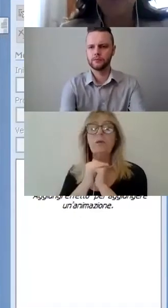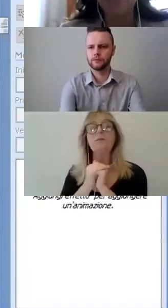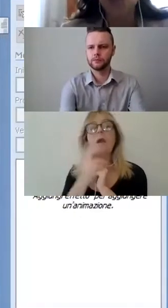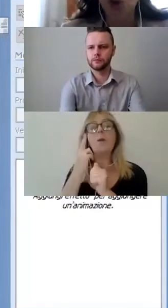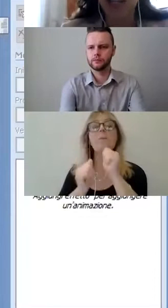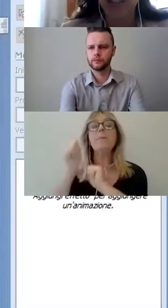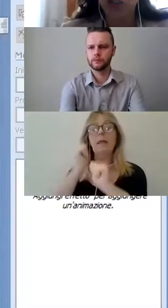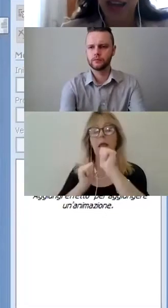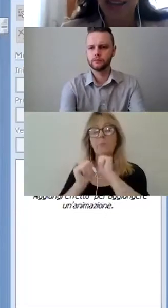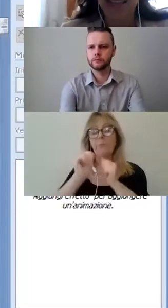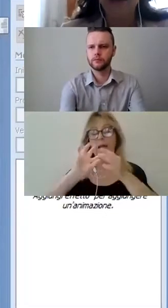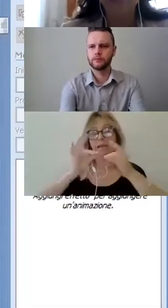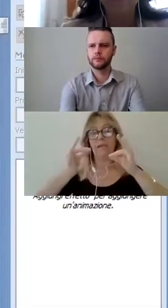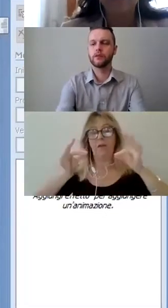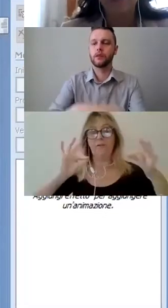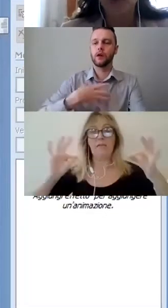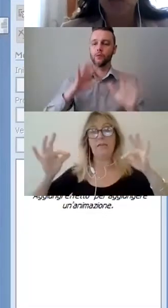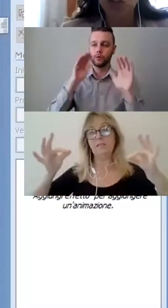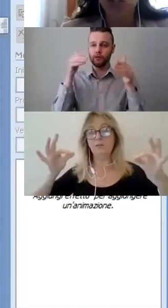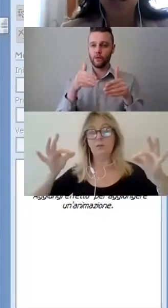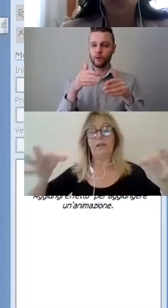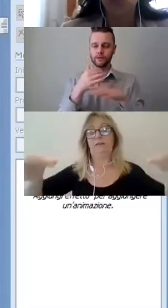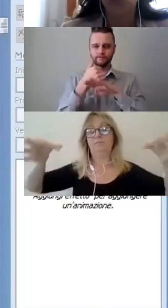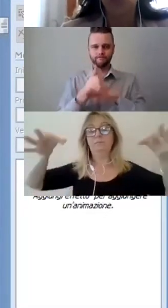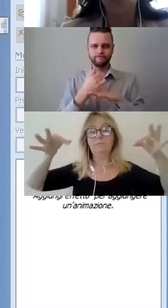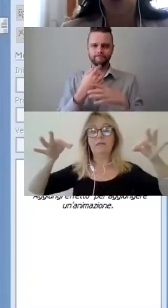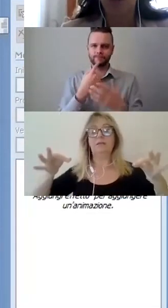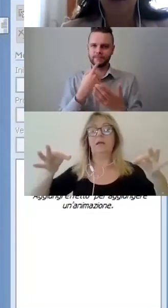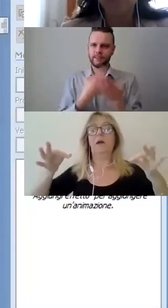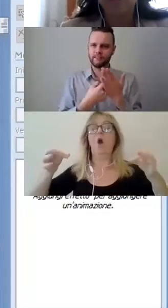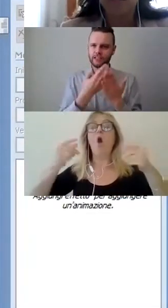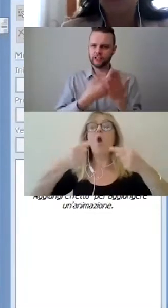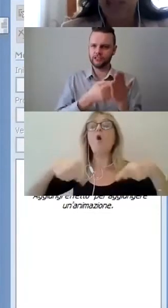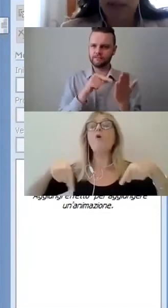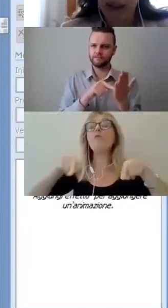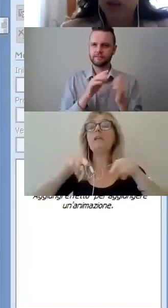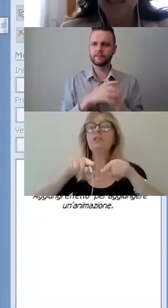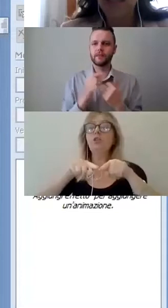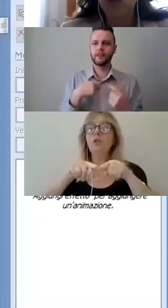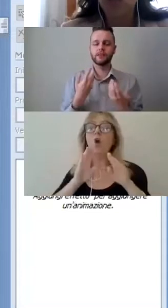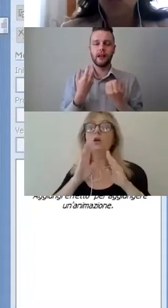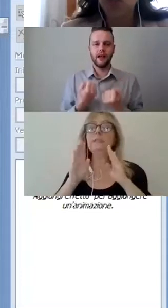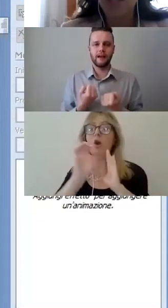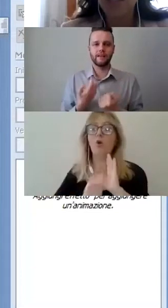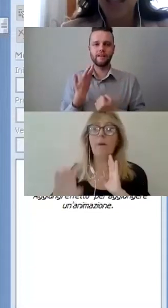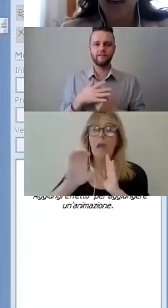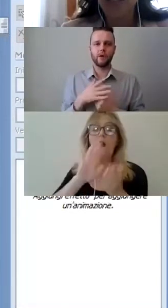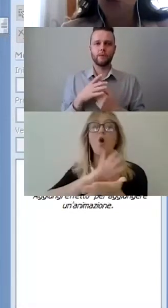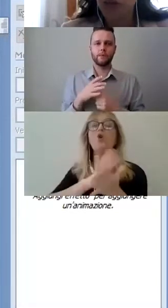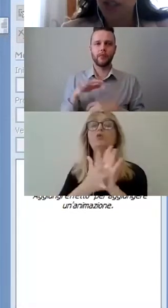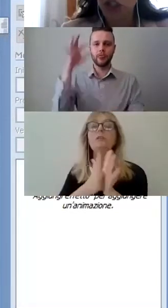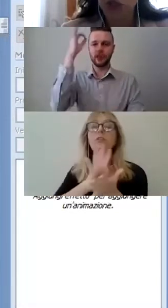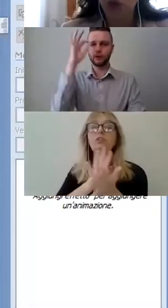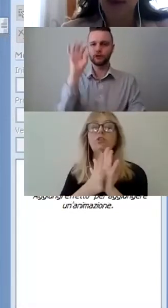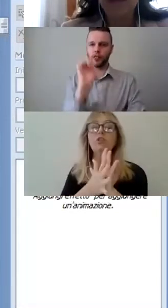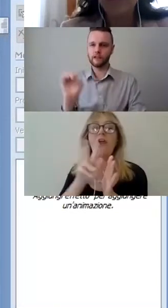is a preliminary definition that we have from the Council of Europe Convention